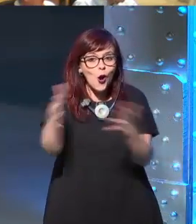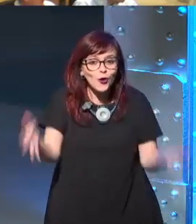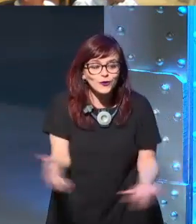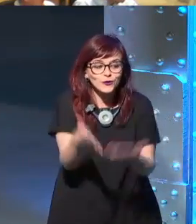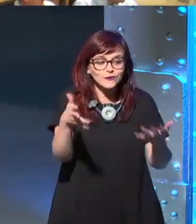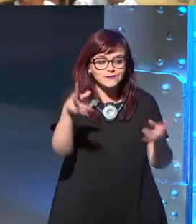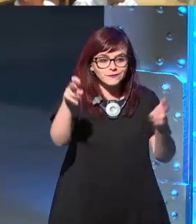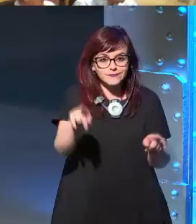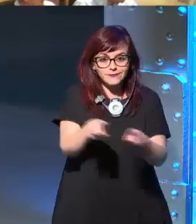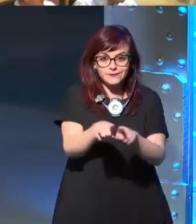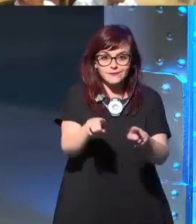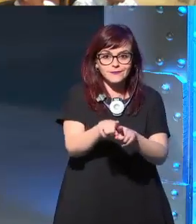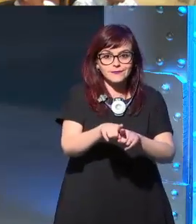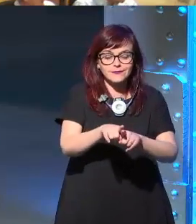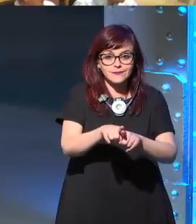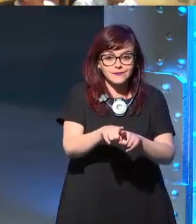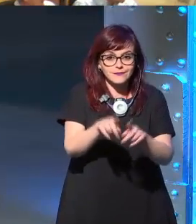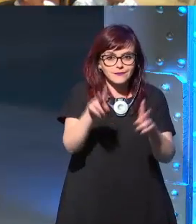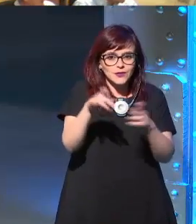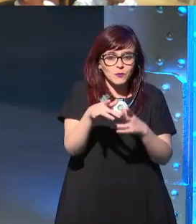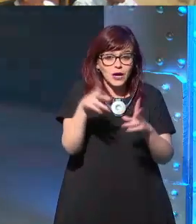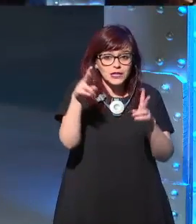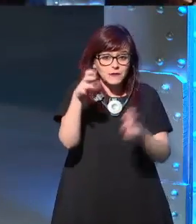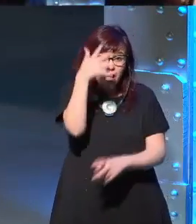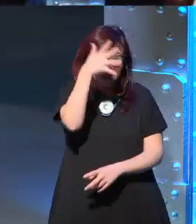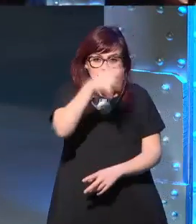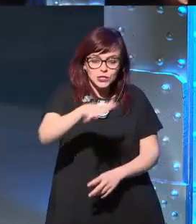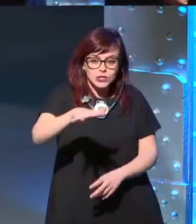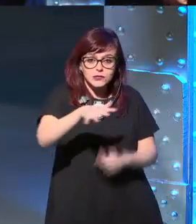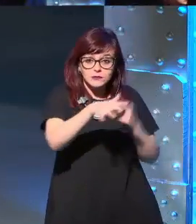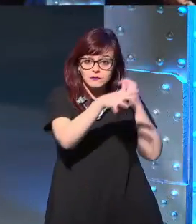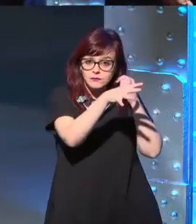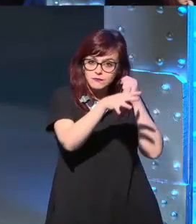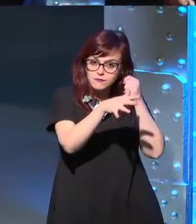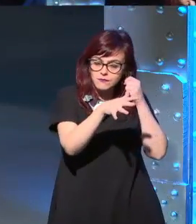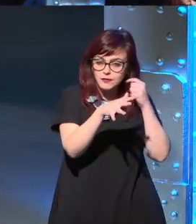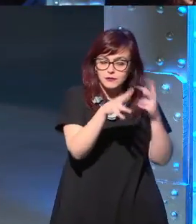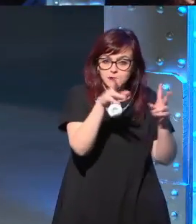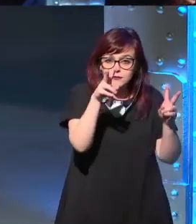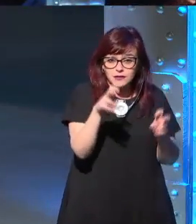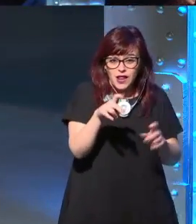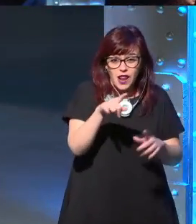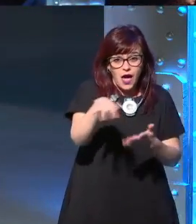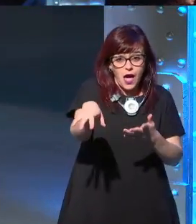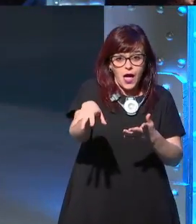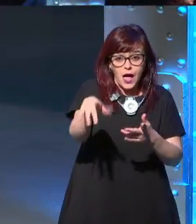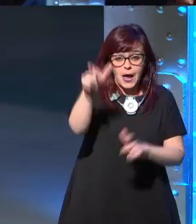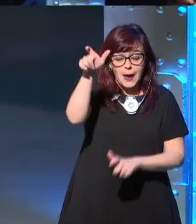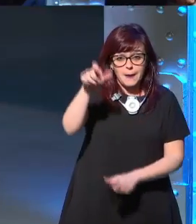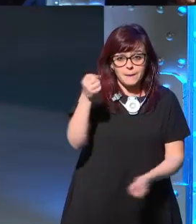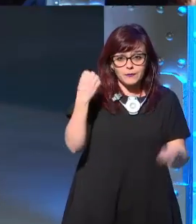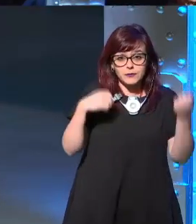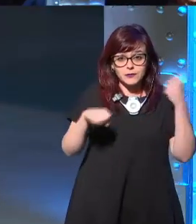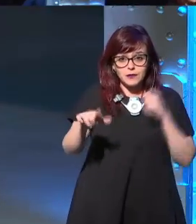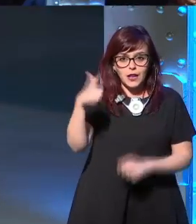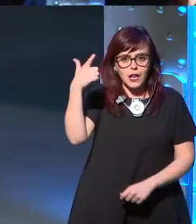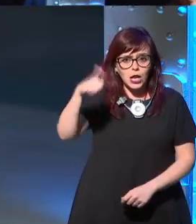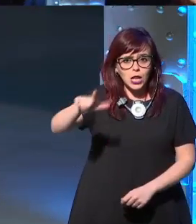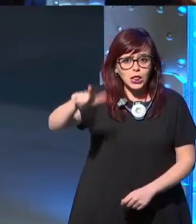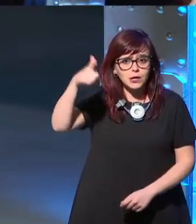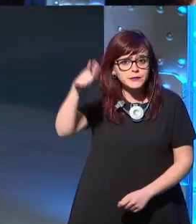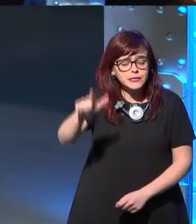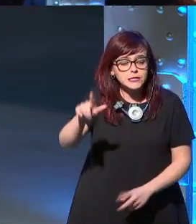about the shadows in Leonardo Da Vinci's character. Did you find obsessiveness, or did he feel like an outsider,